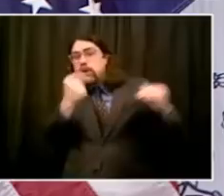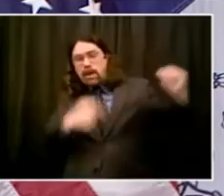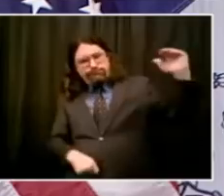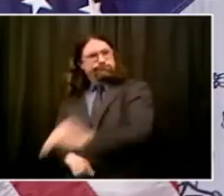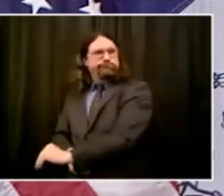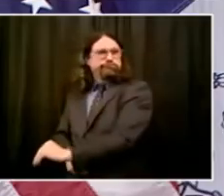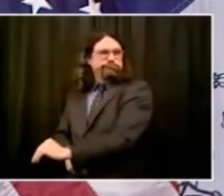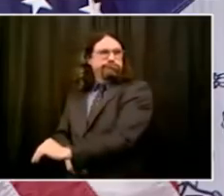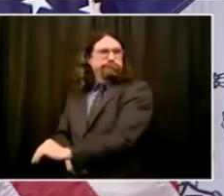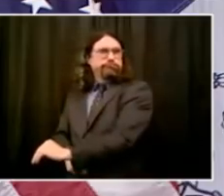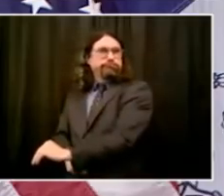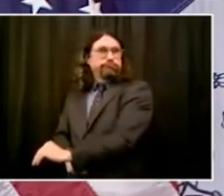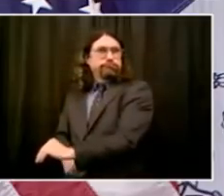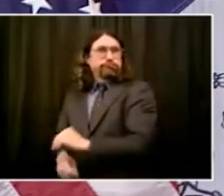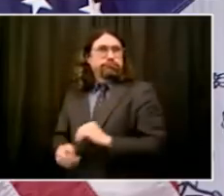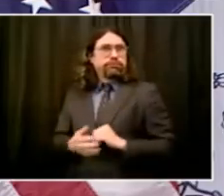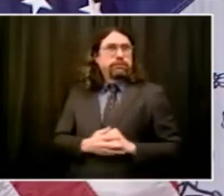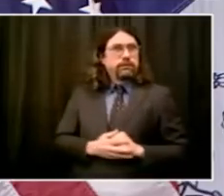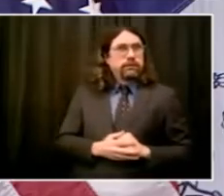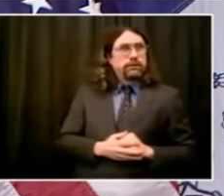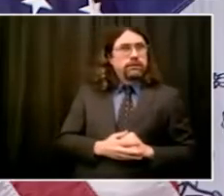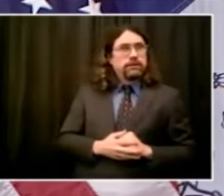fantastic.